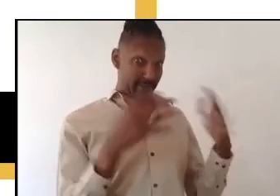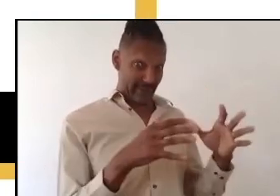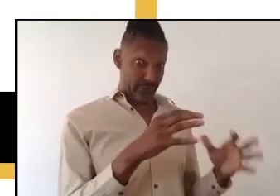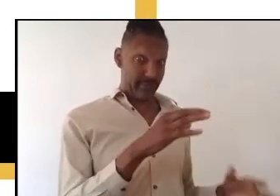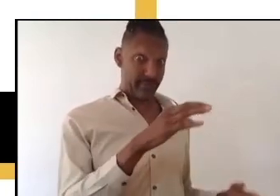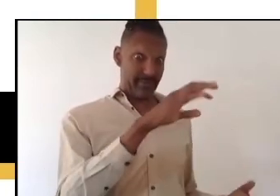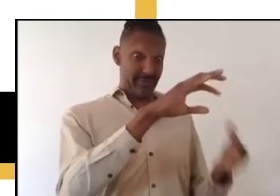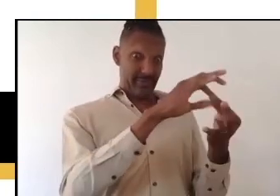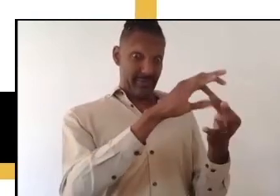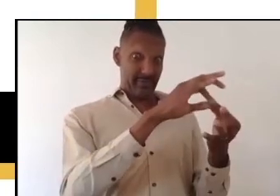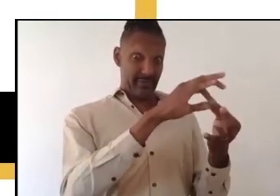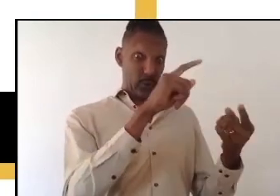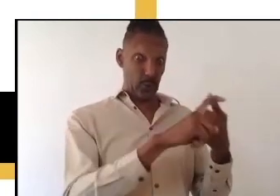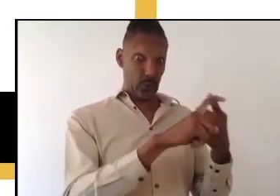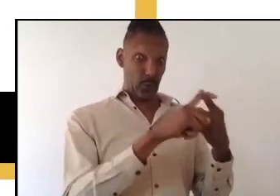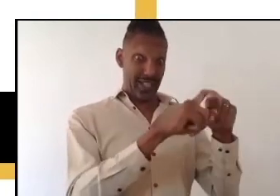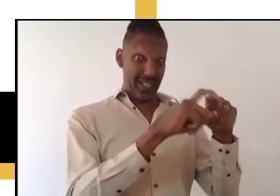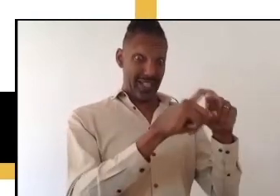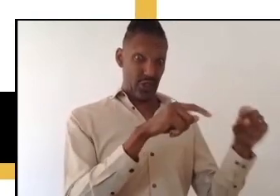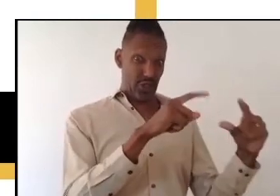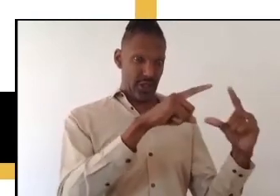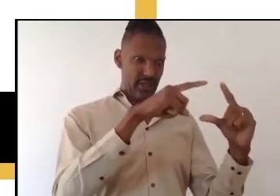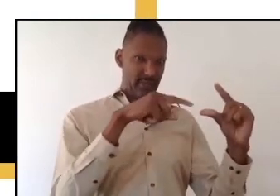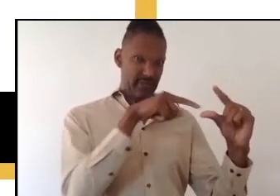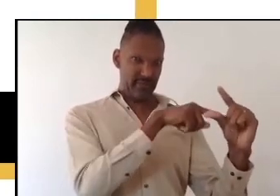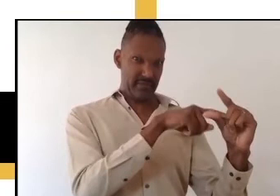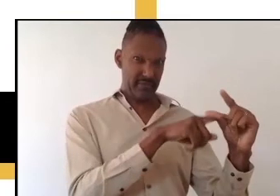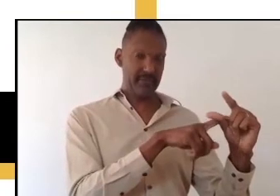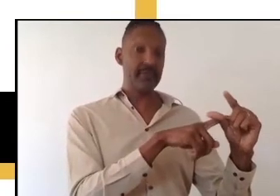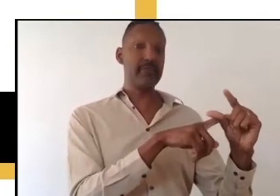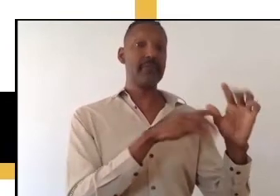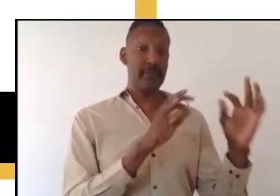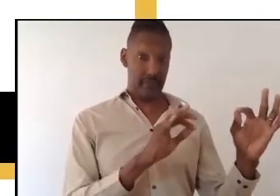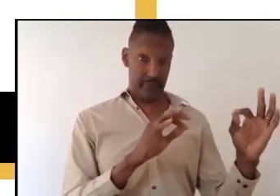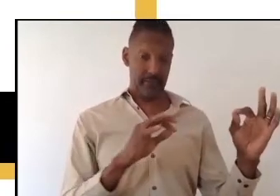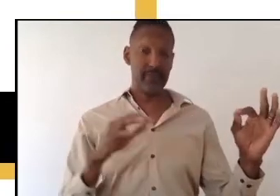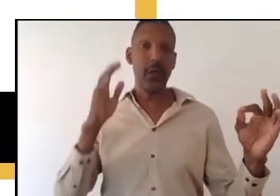onto the hanger. What happens when you hang it on the pencil?